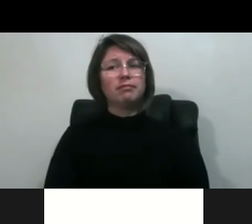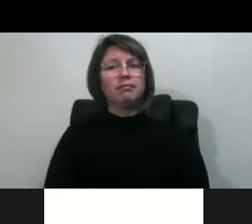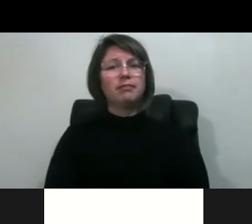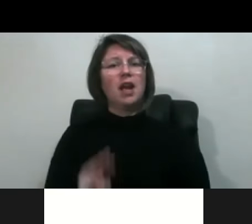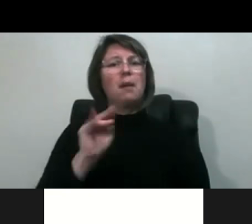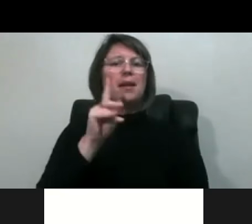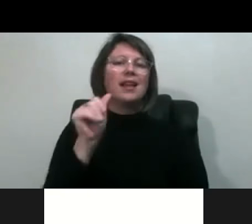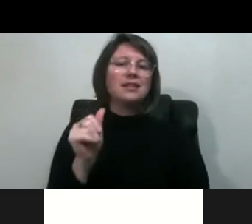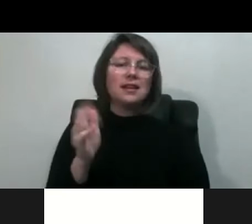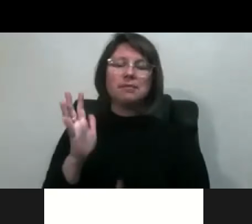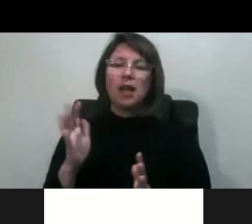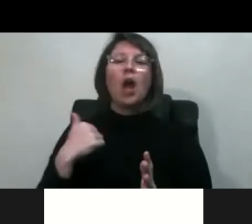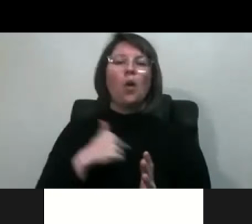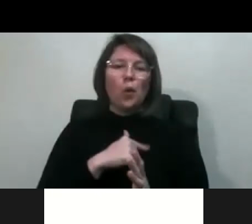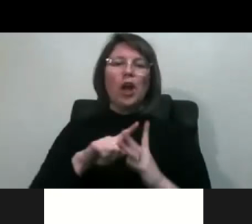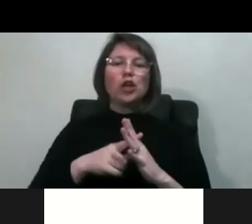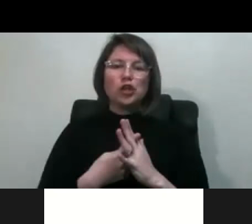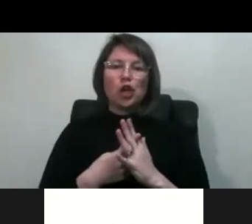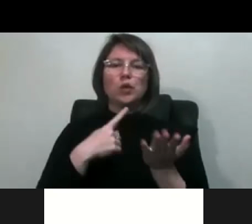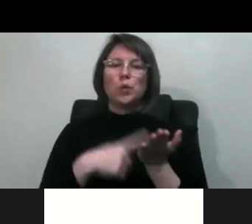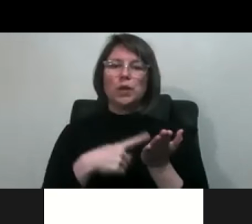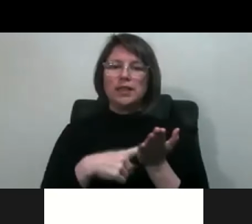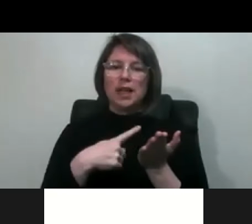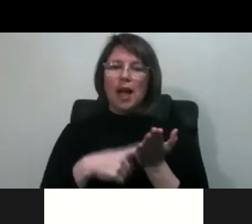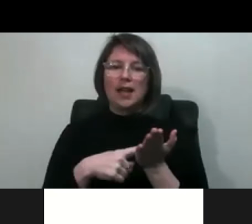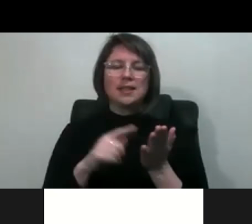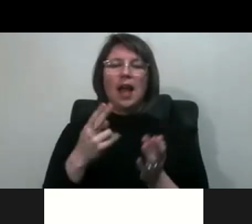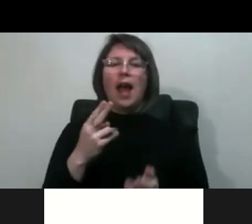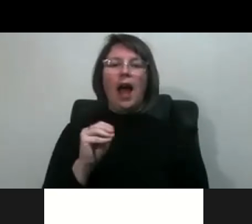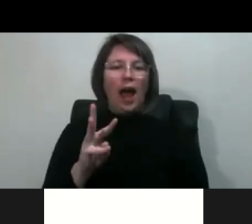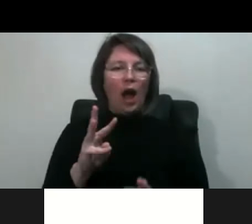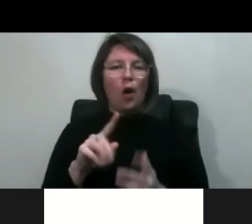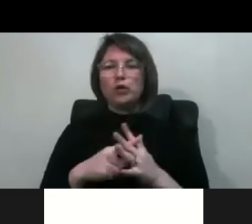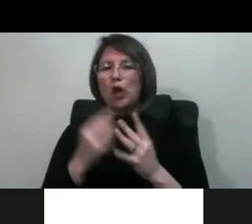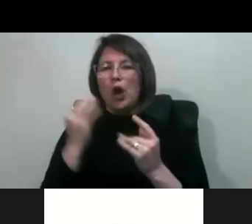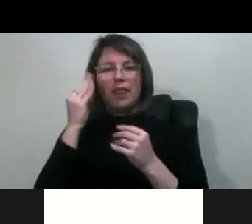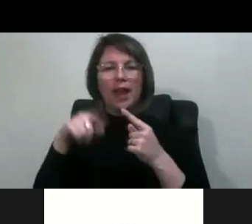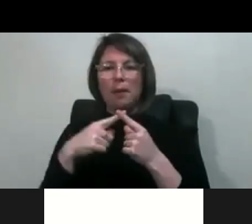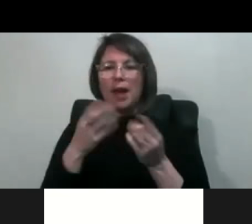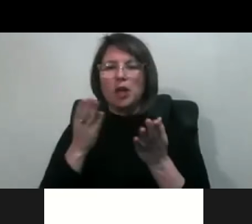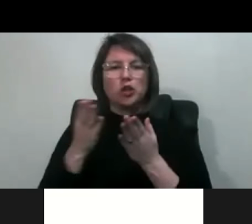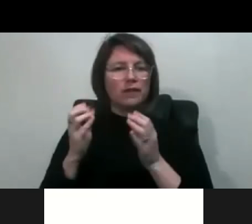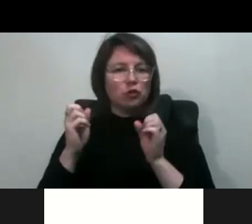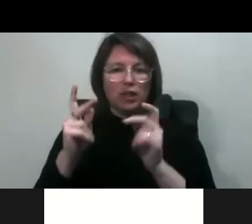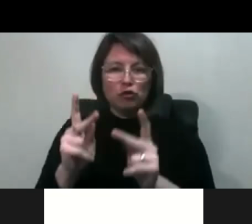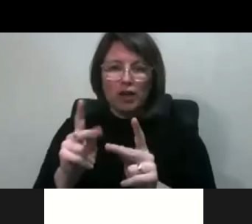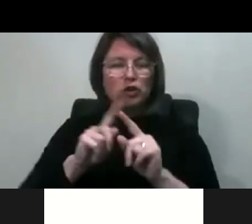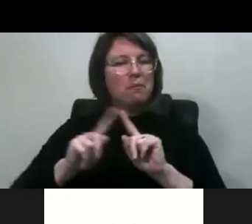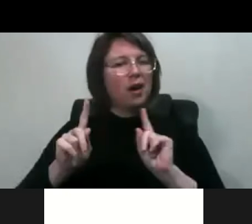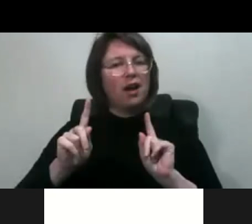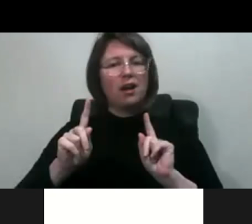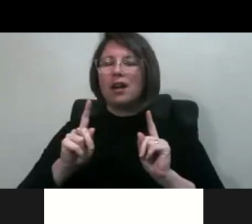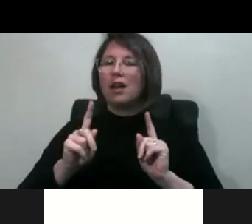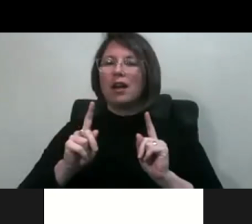I mean, we're starting to talk about, you know, how we can start thinking about service restorations, but it's